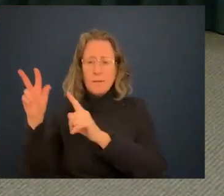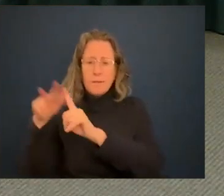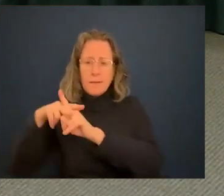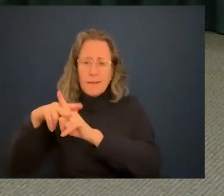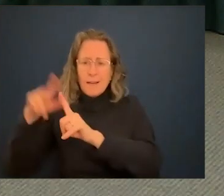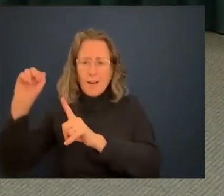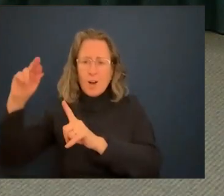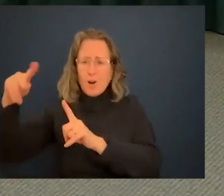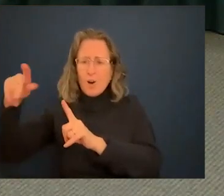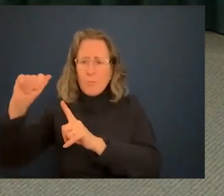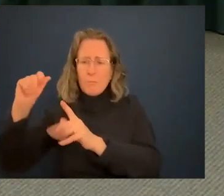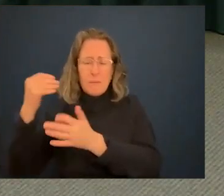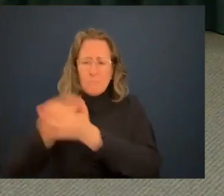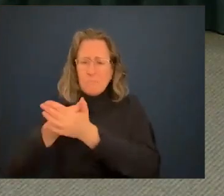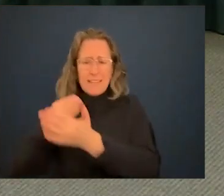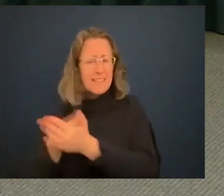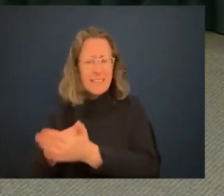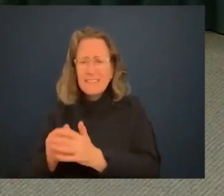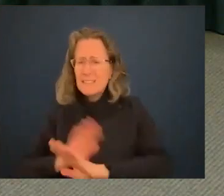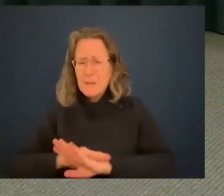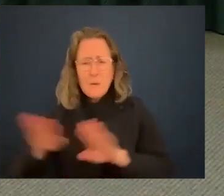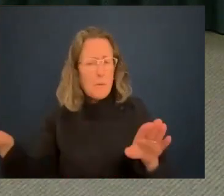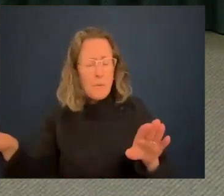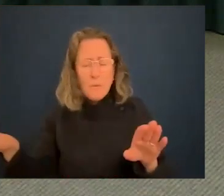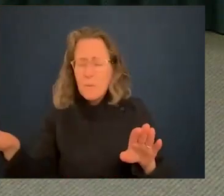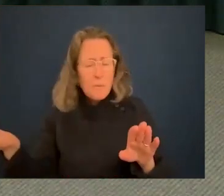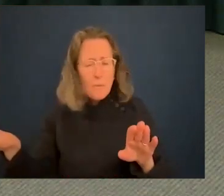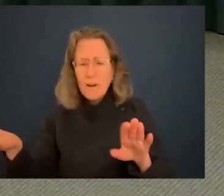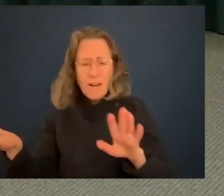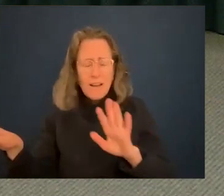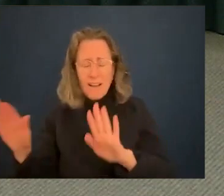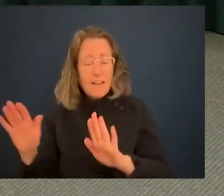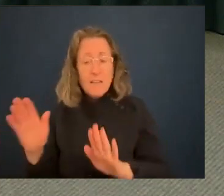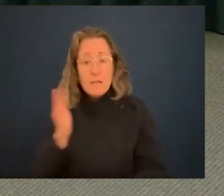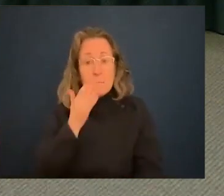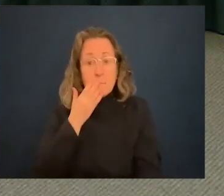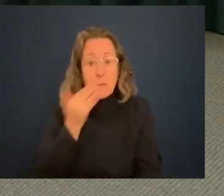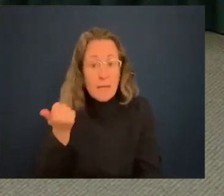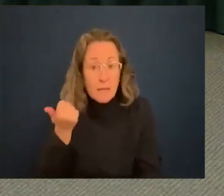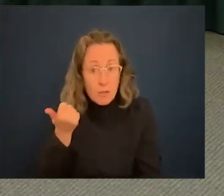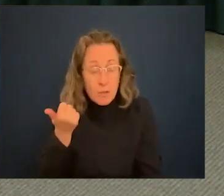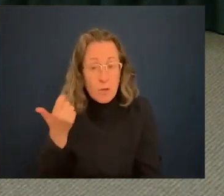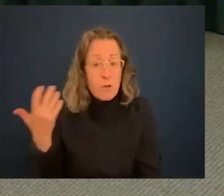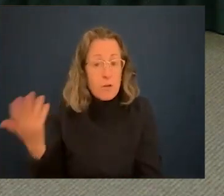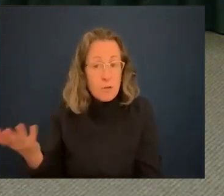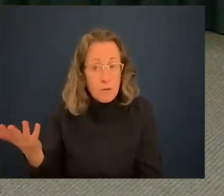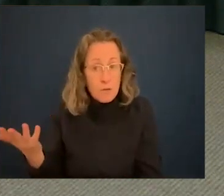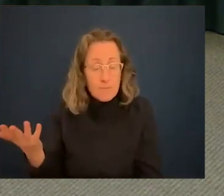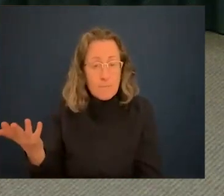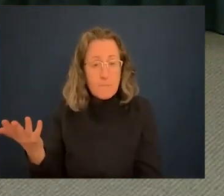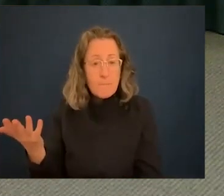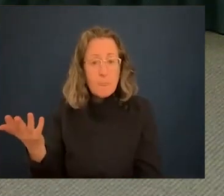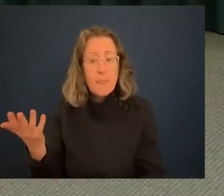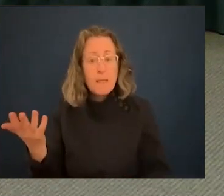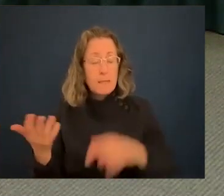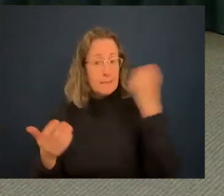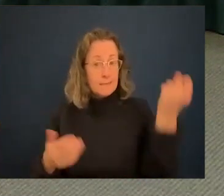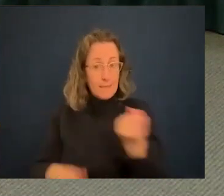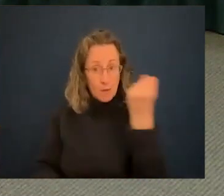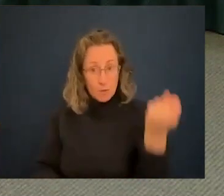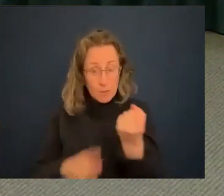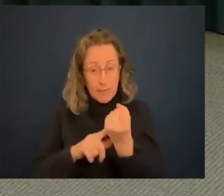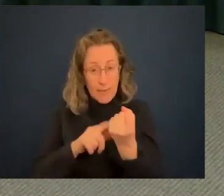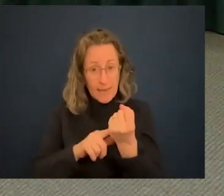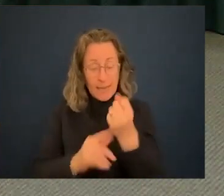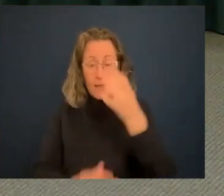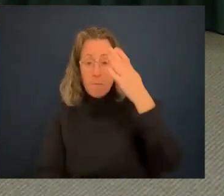it's really highly inappropriate where you could accomplish the same thing uh Saturday and if it